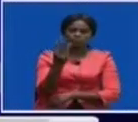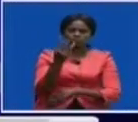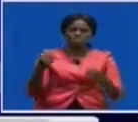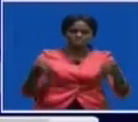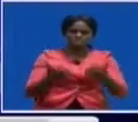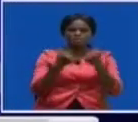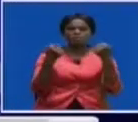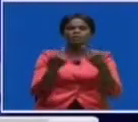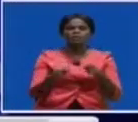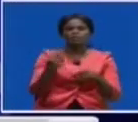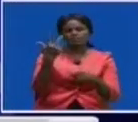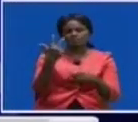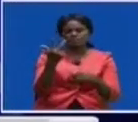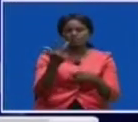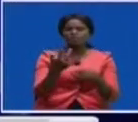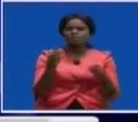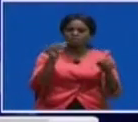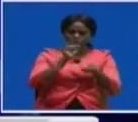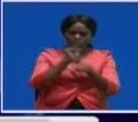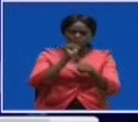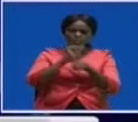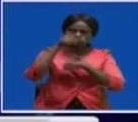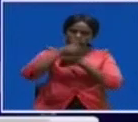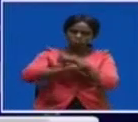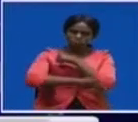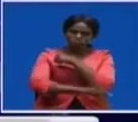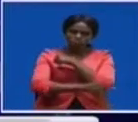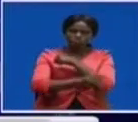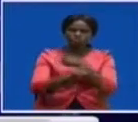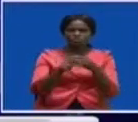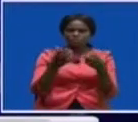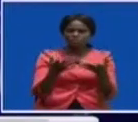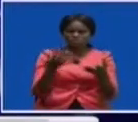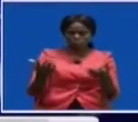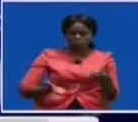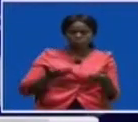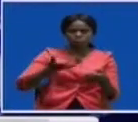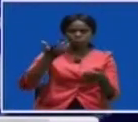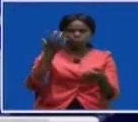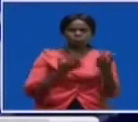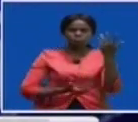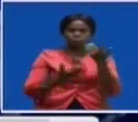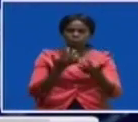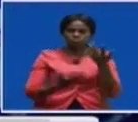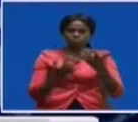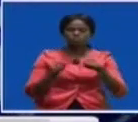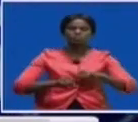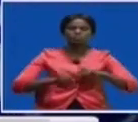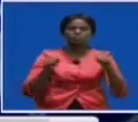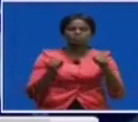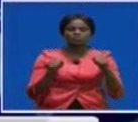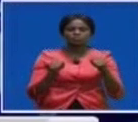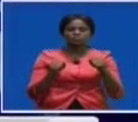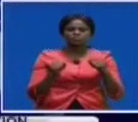an accident. The 3 suffocated while working underground after a loader caught fire. Mopani Chief Executive